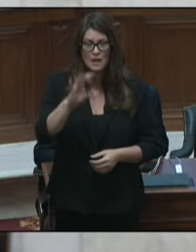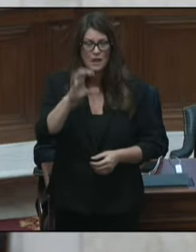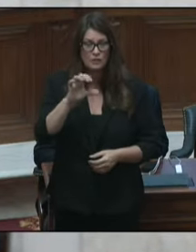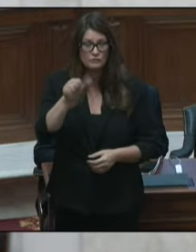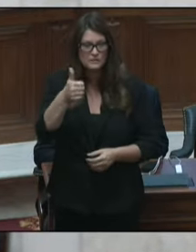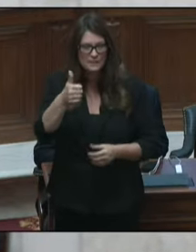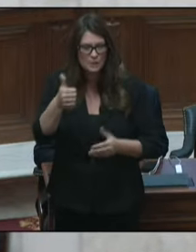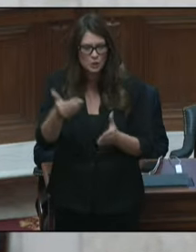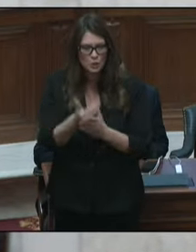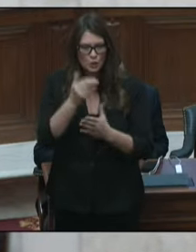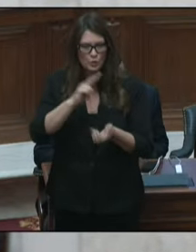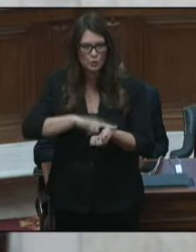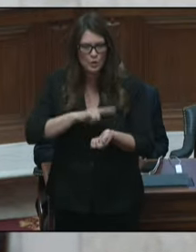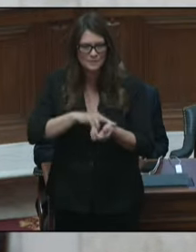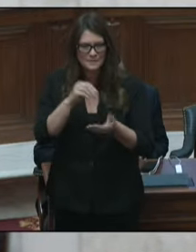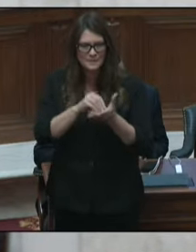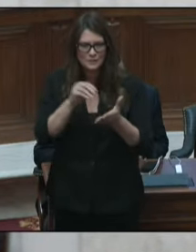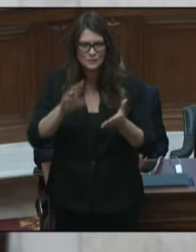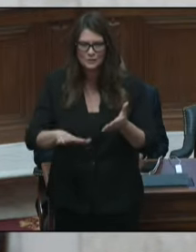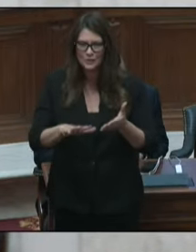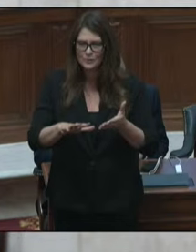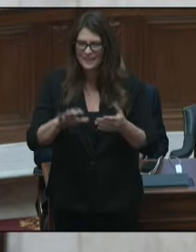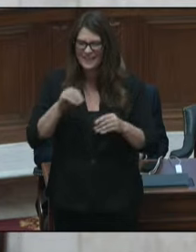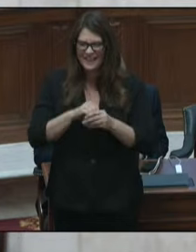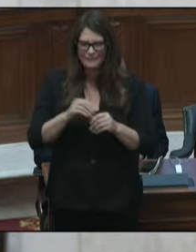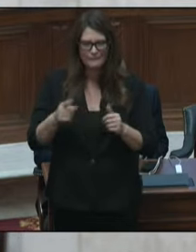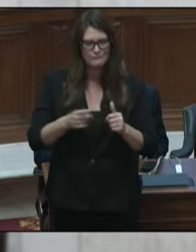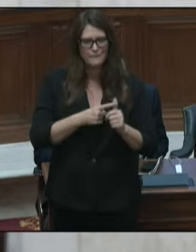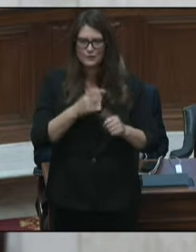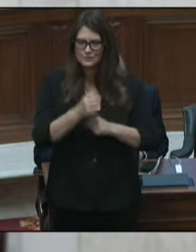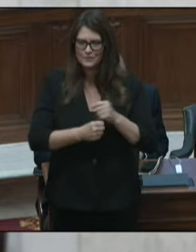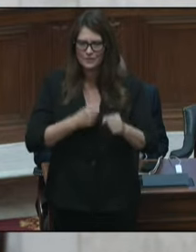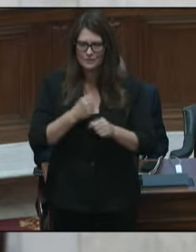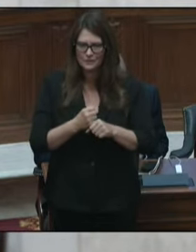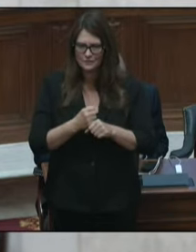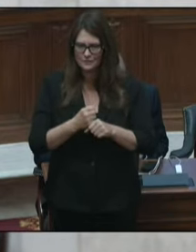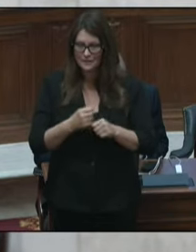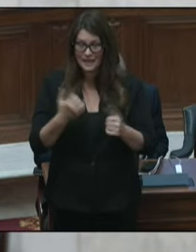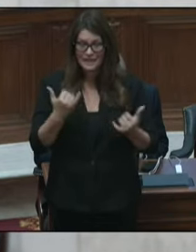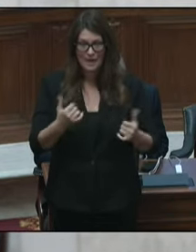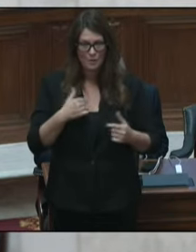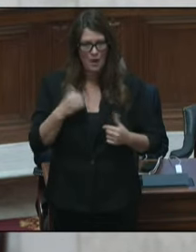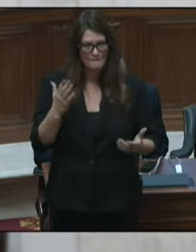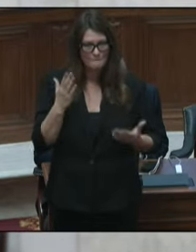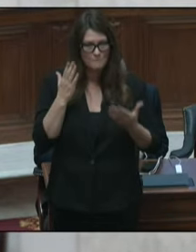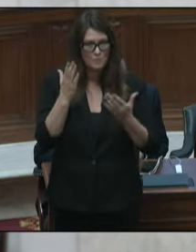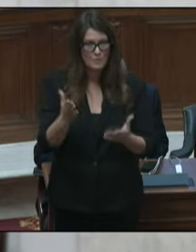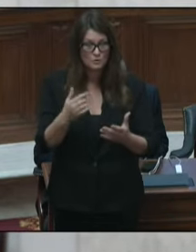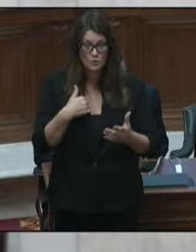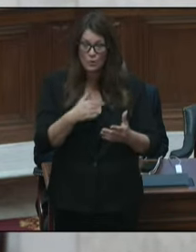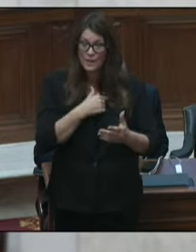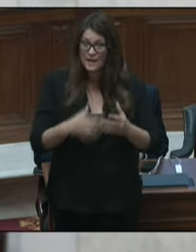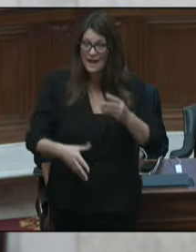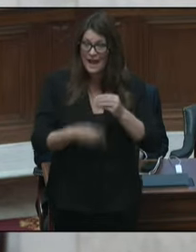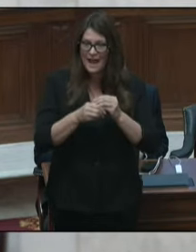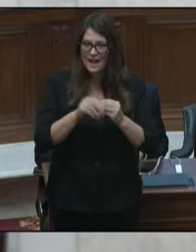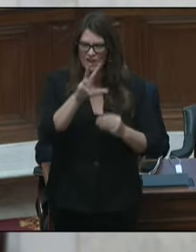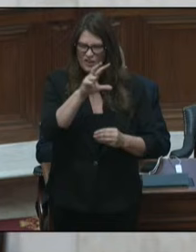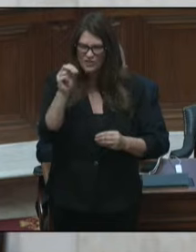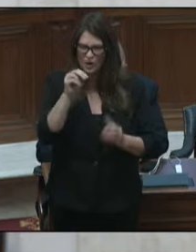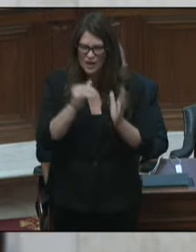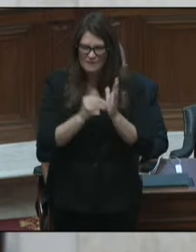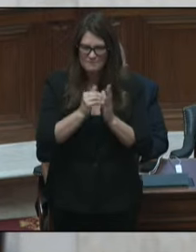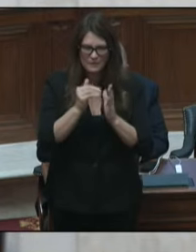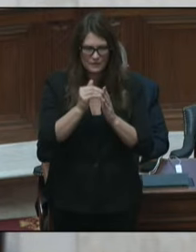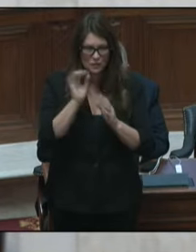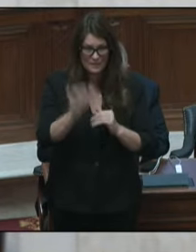810 new nursing students that enrolled in the first year. I am proposing that we add $30 million to this